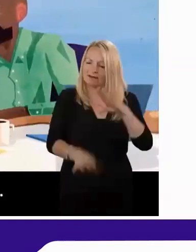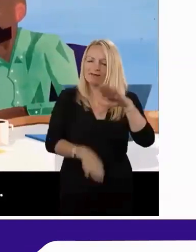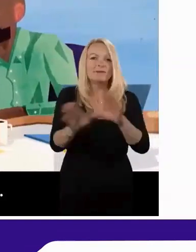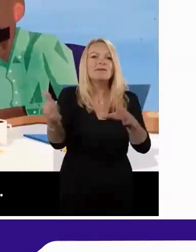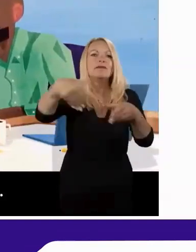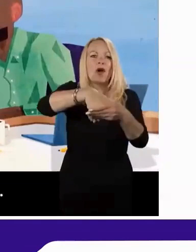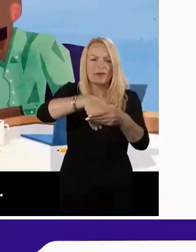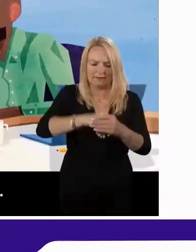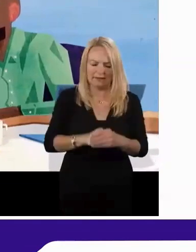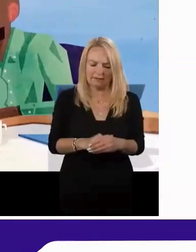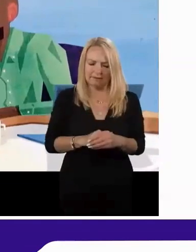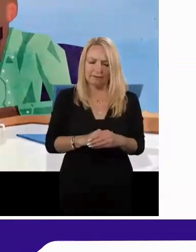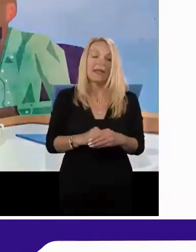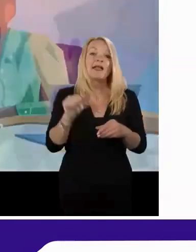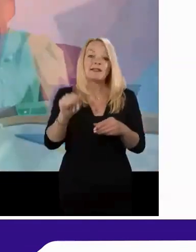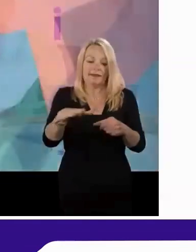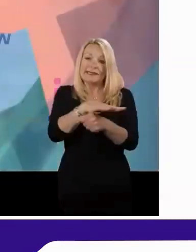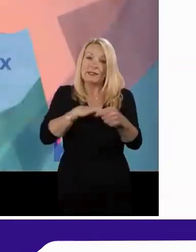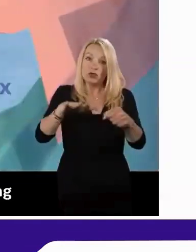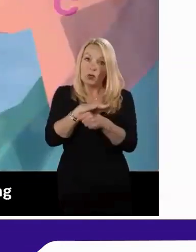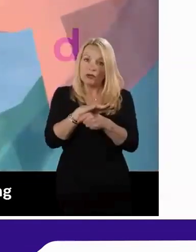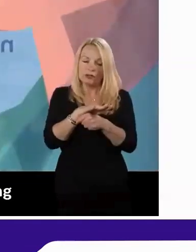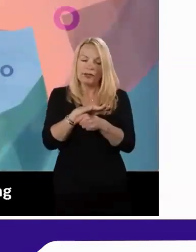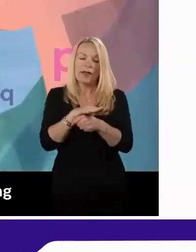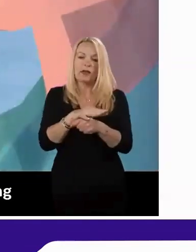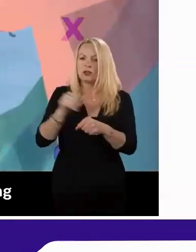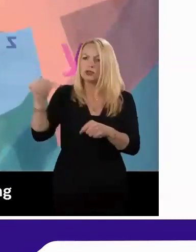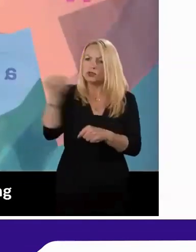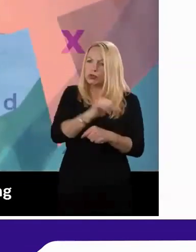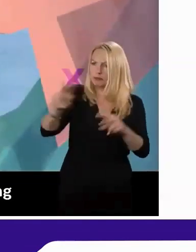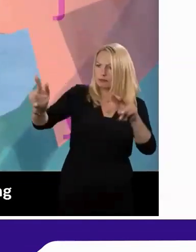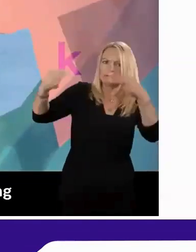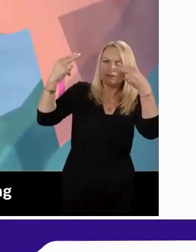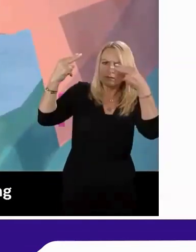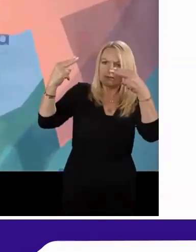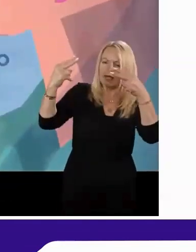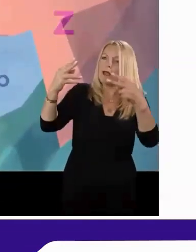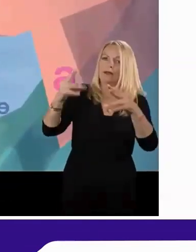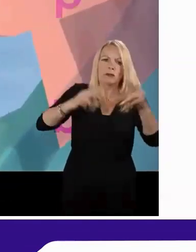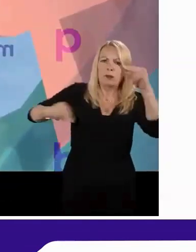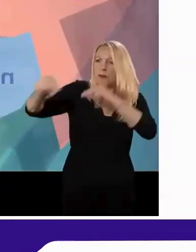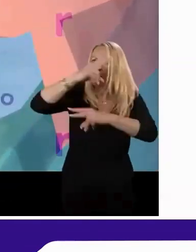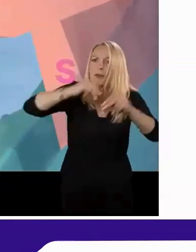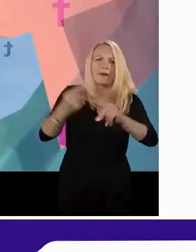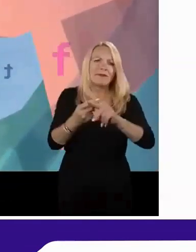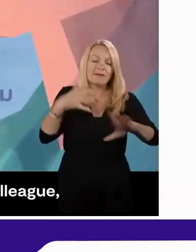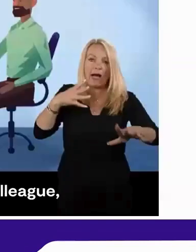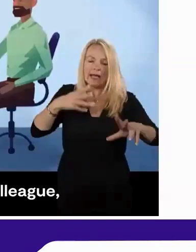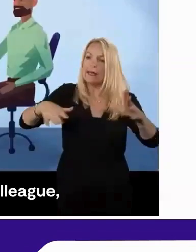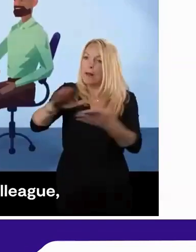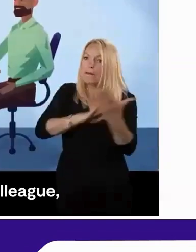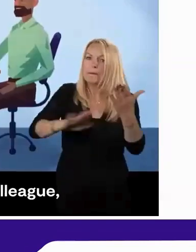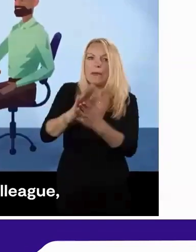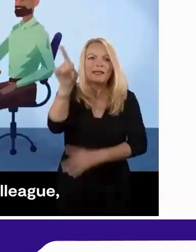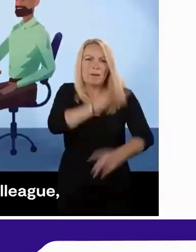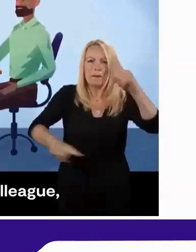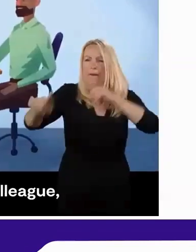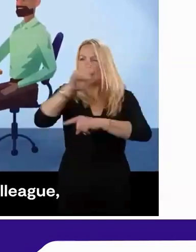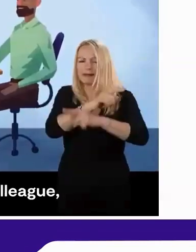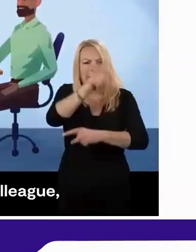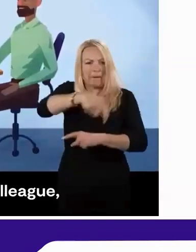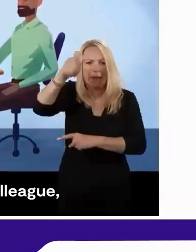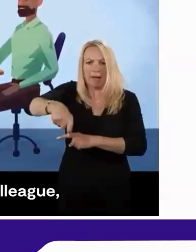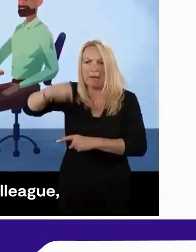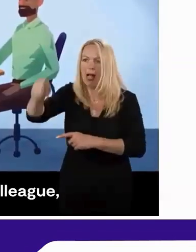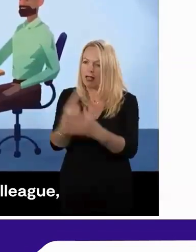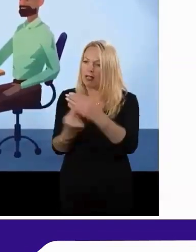from fully taking part. In this scenario, by not looking at the person they are addressing and talking too fast, the people in the meeting